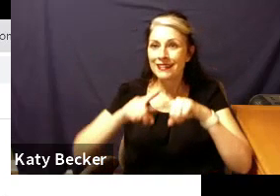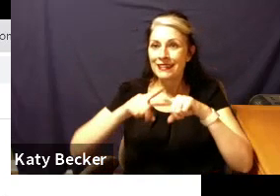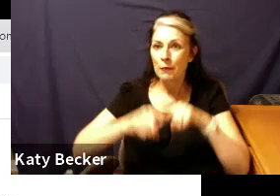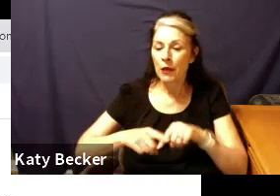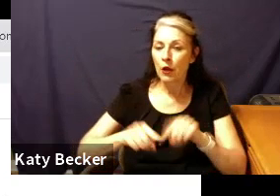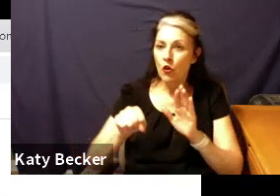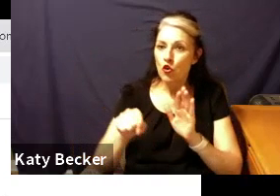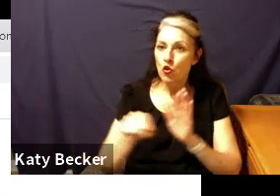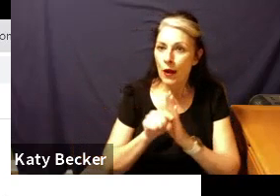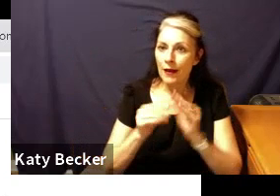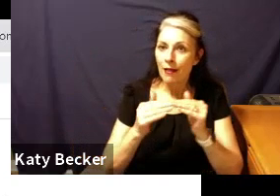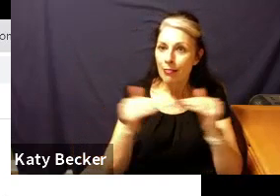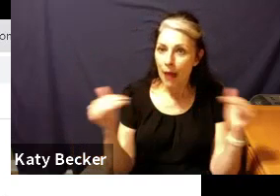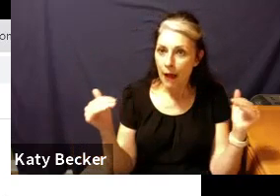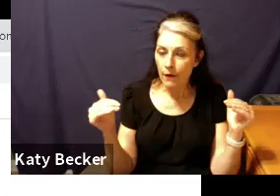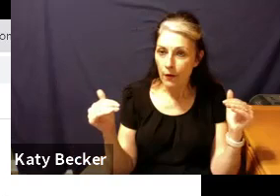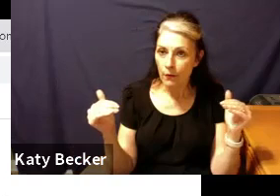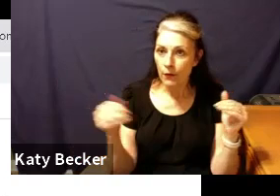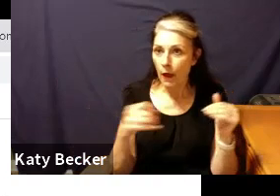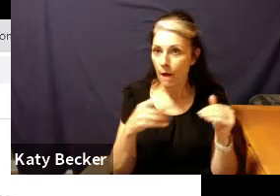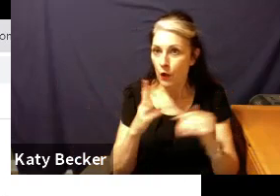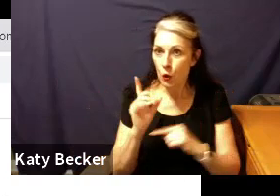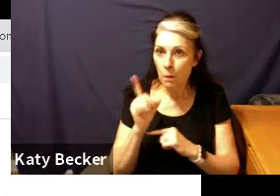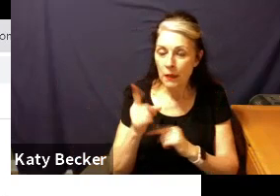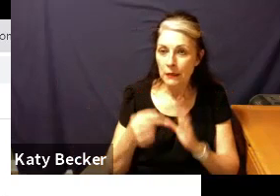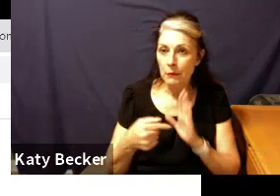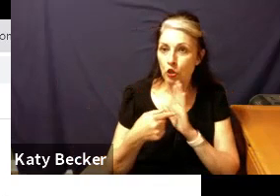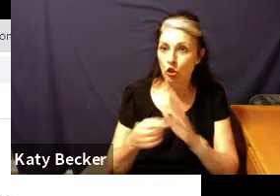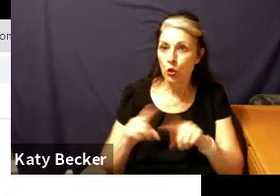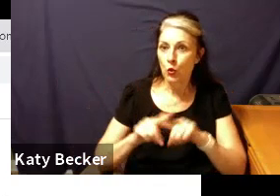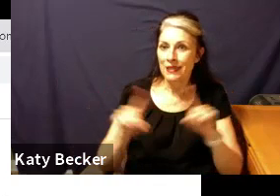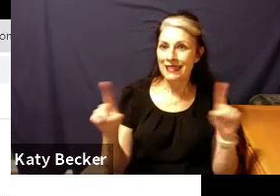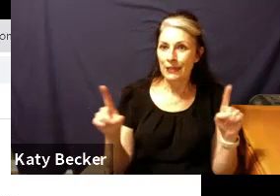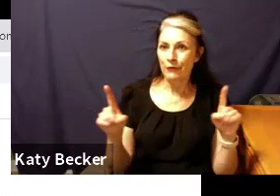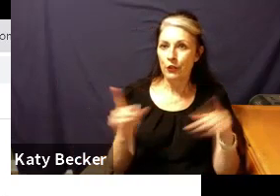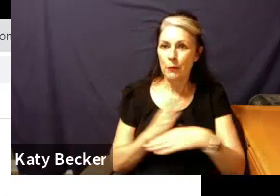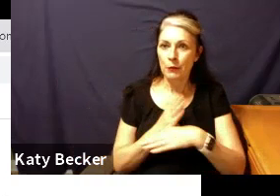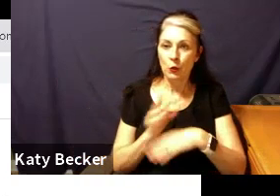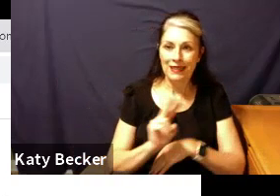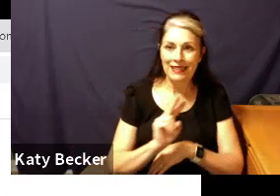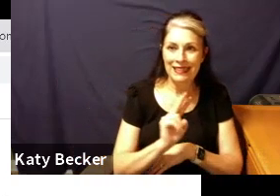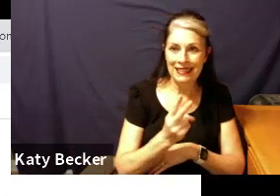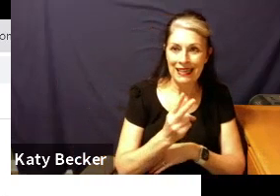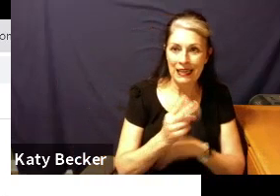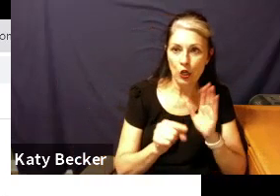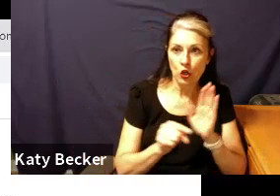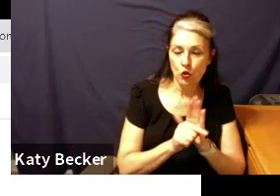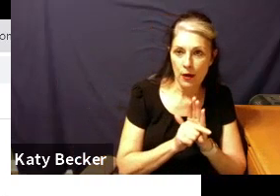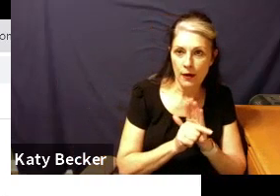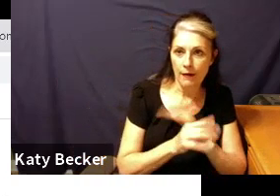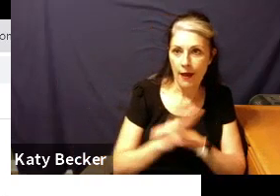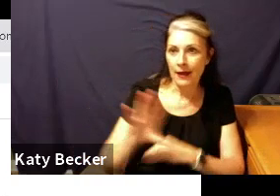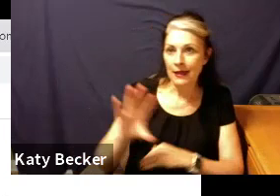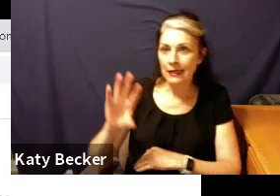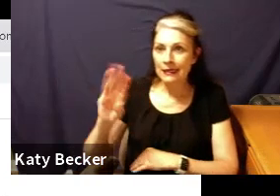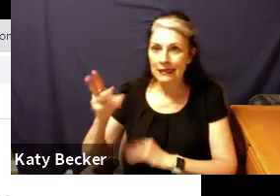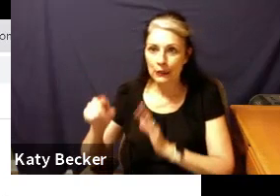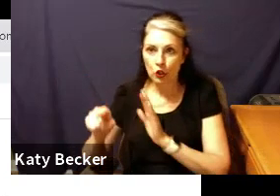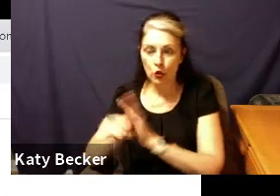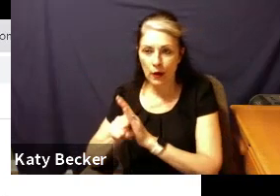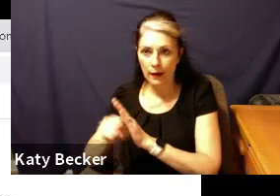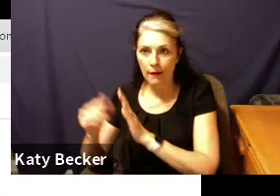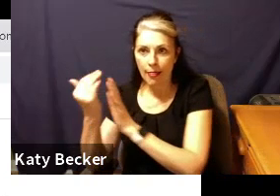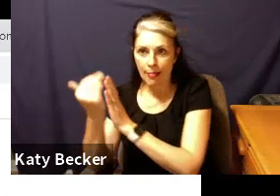level. So in a few minutes, I'm going to show you the difference between what a 2nd grade lesson looks like and a 6th grade lesson, so that you guys can